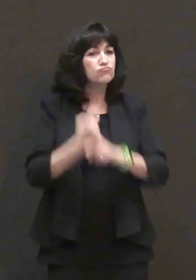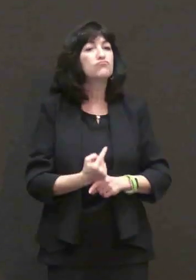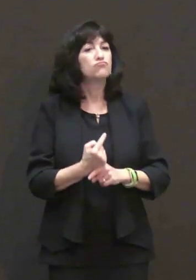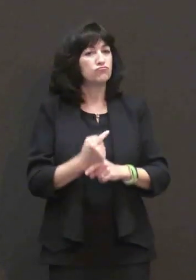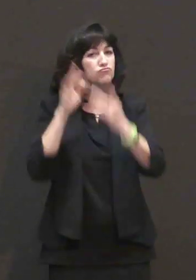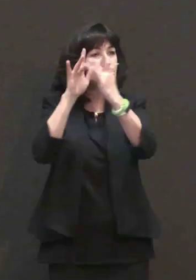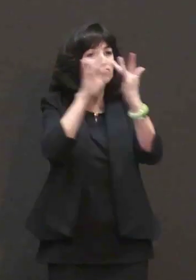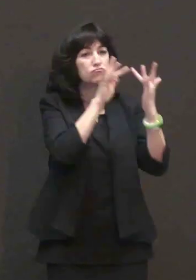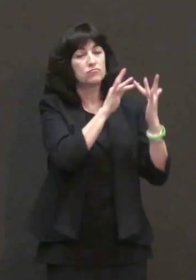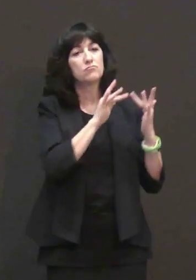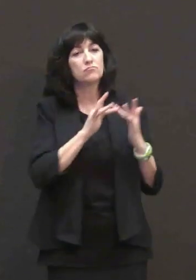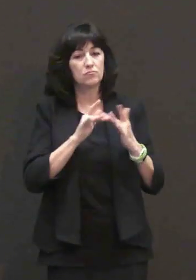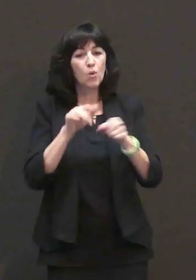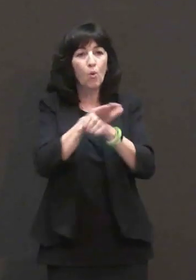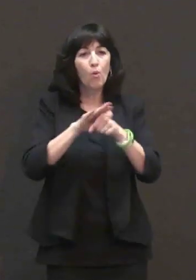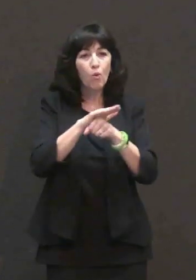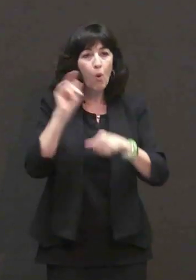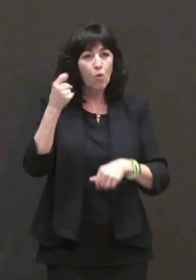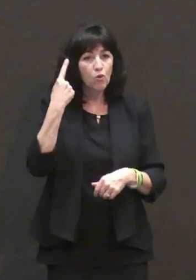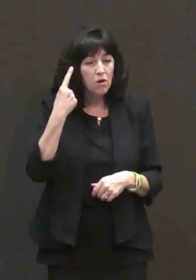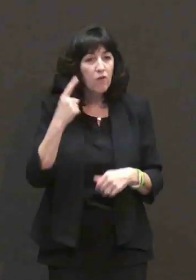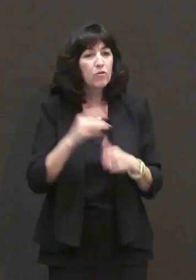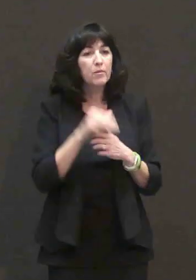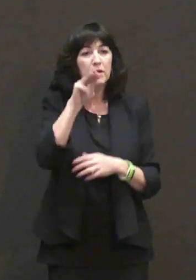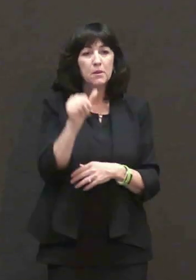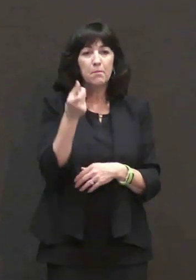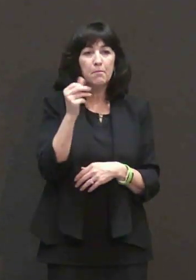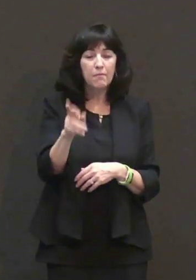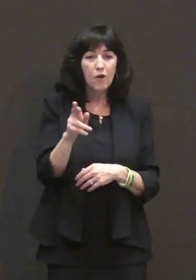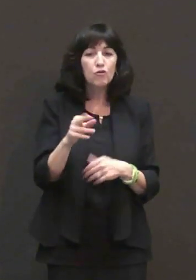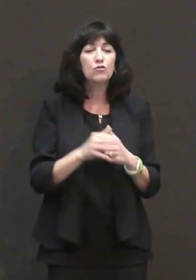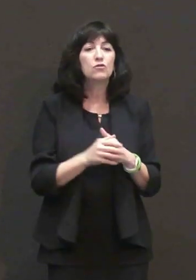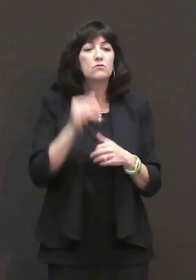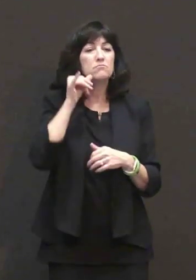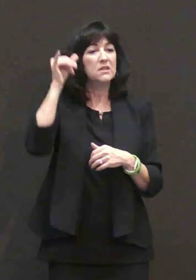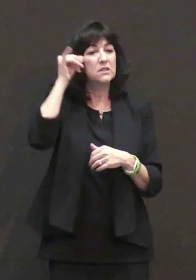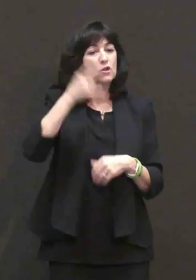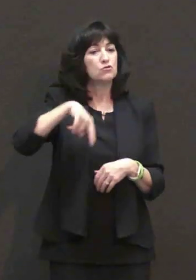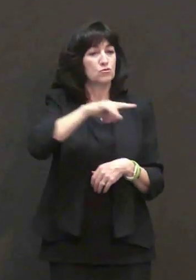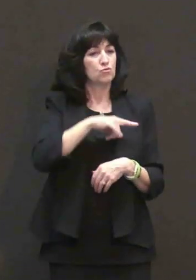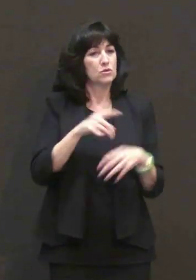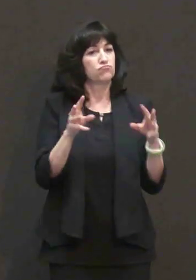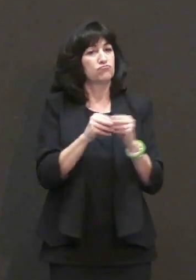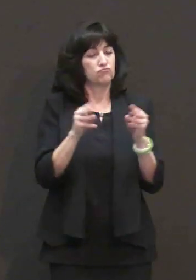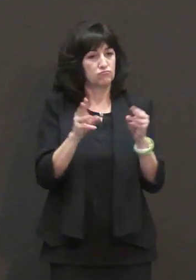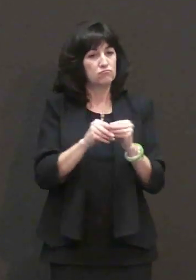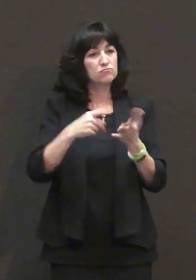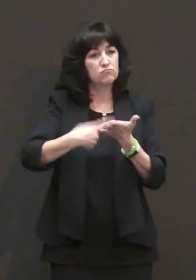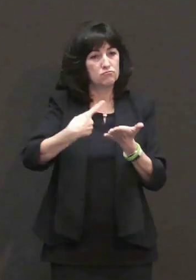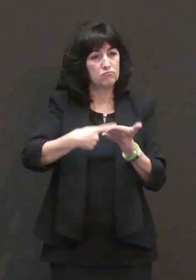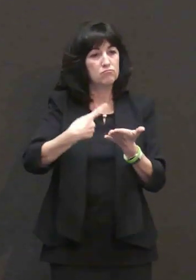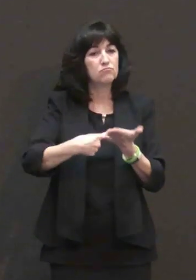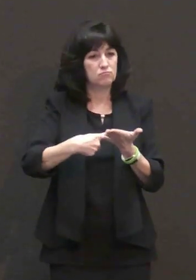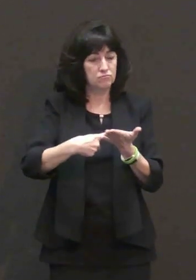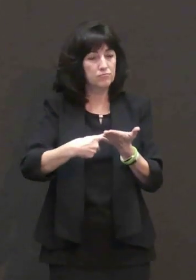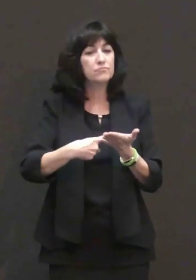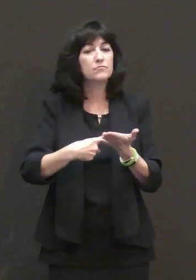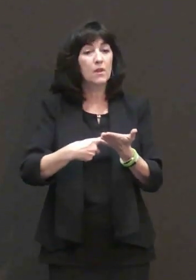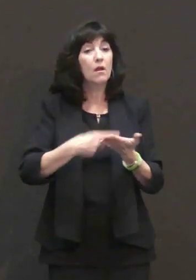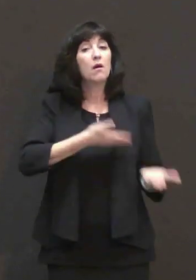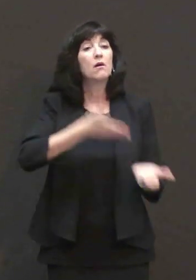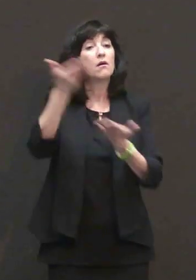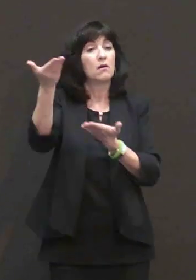local governments across our state. We had one yesterday. We delivered some personal protective